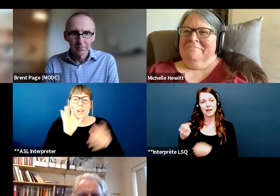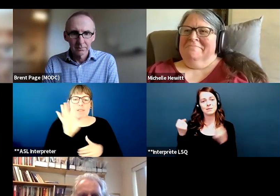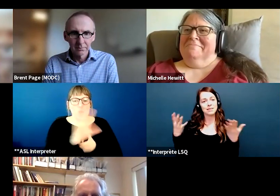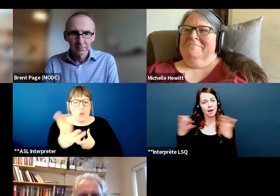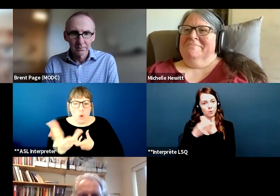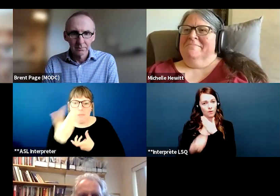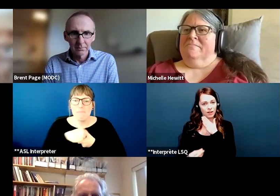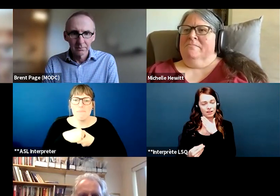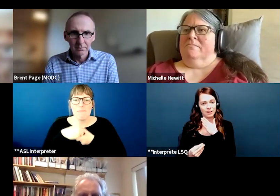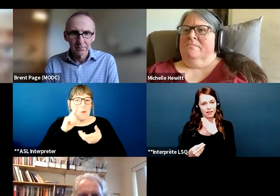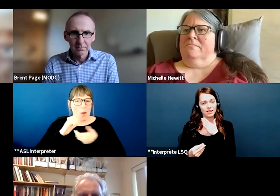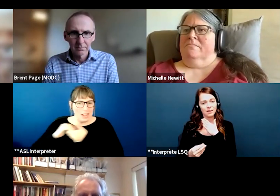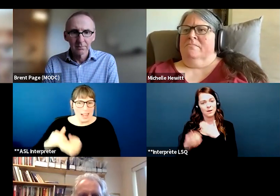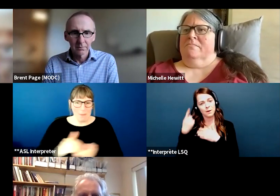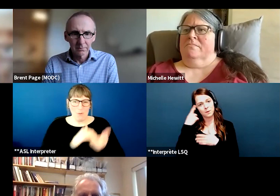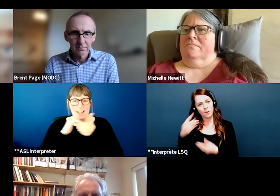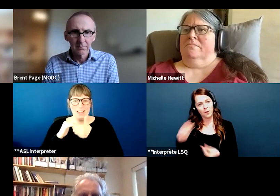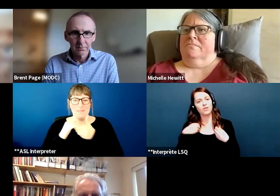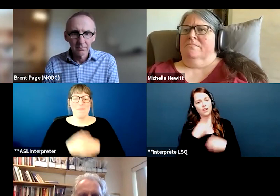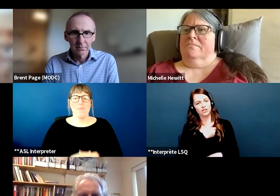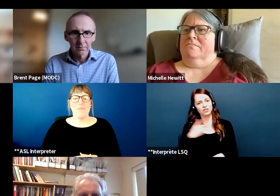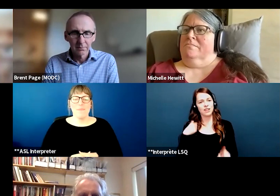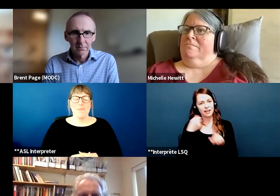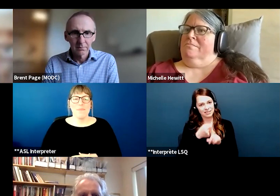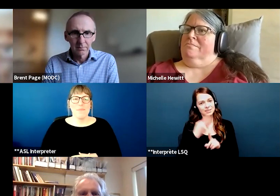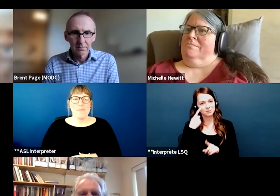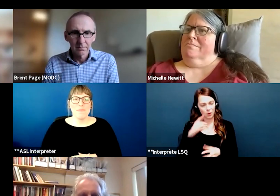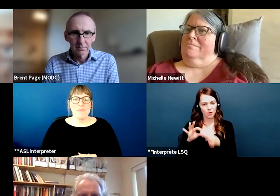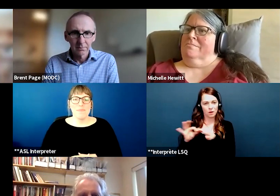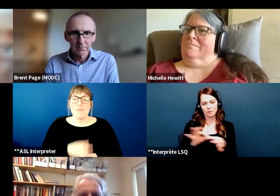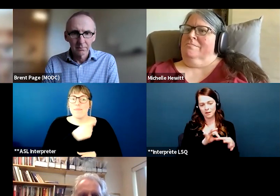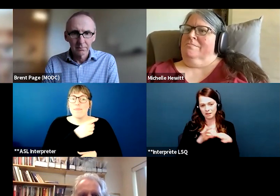And remember, as you walk away from this,